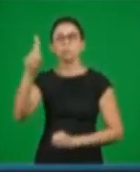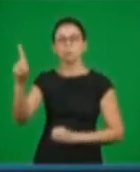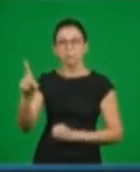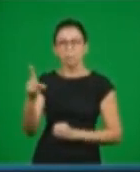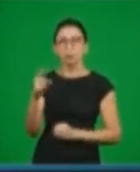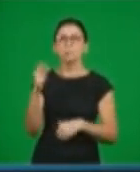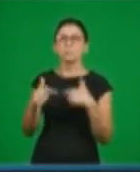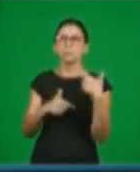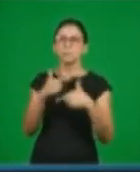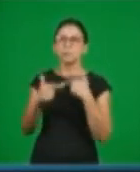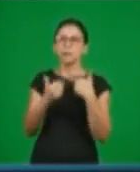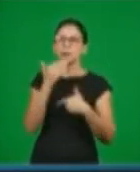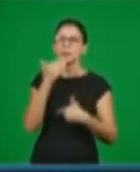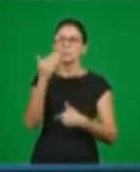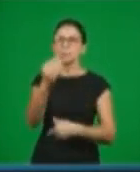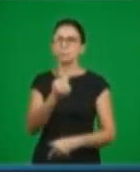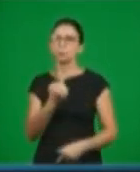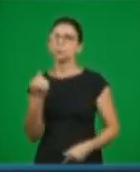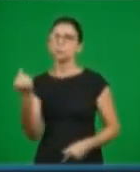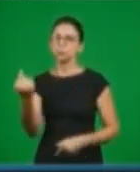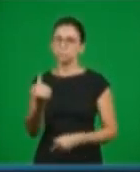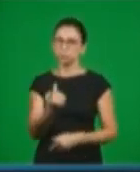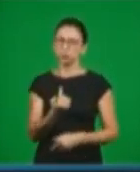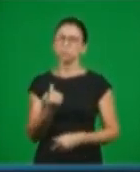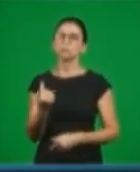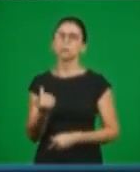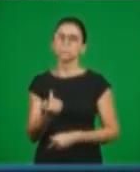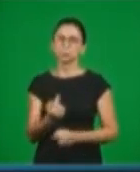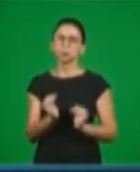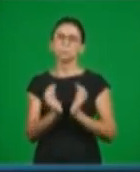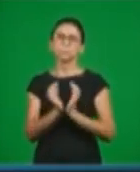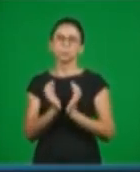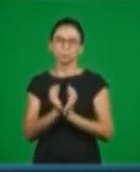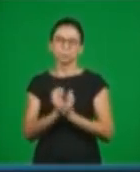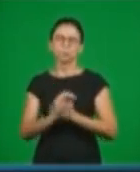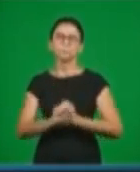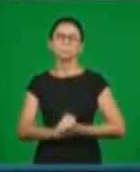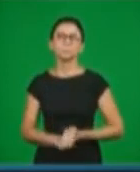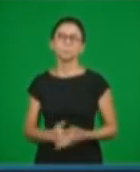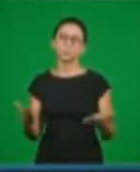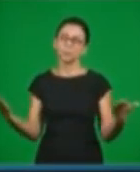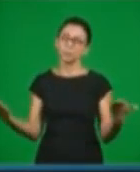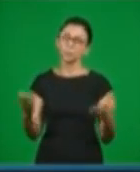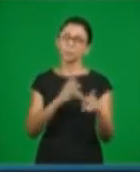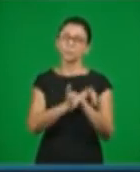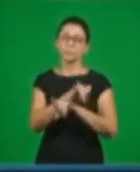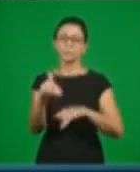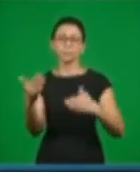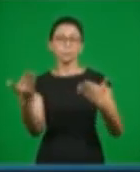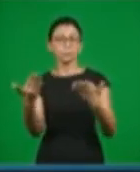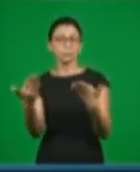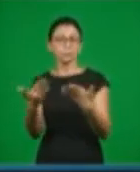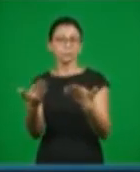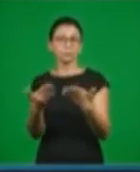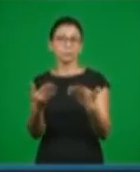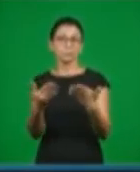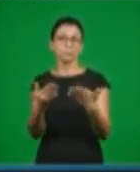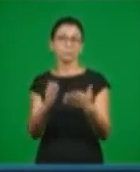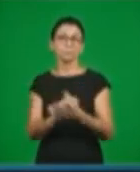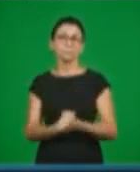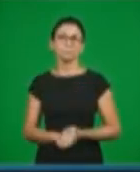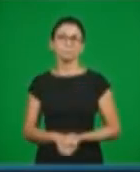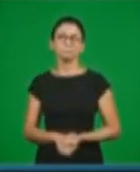the meaning of the sound of the trumpet, it is related to the moment that we are living. That is the sound of the trumpet of the last